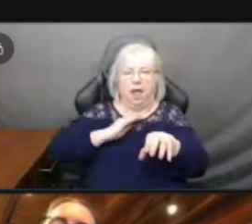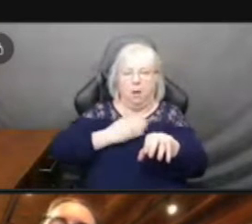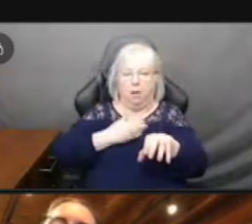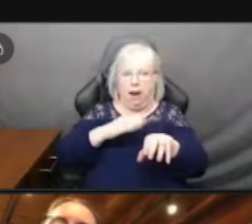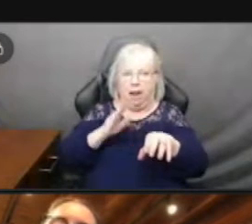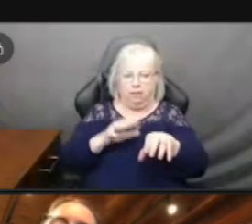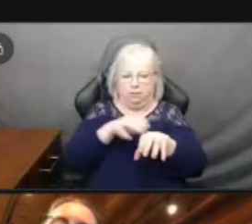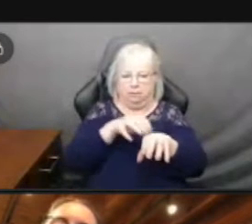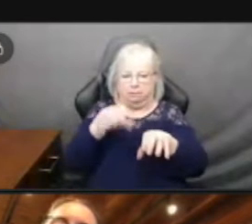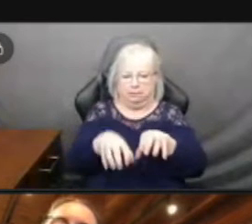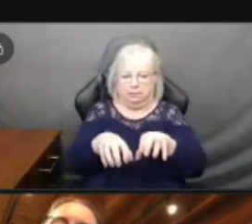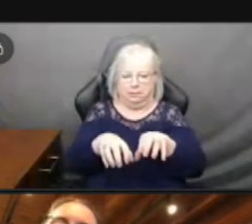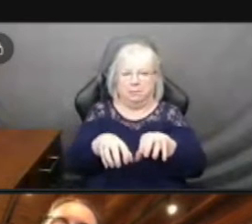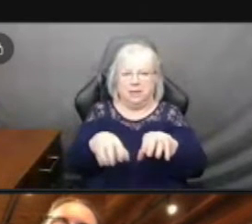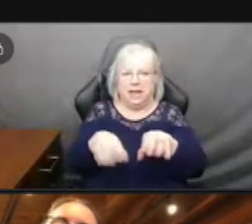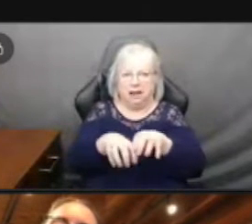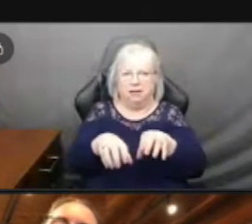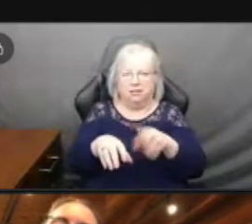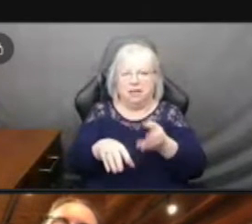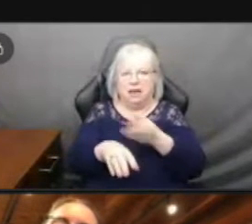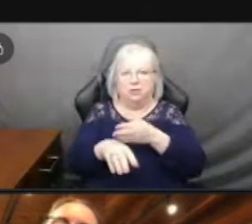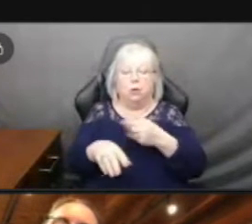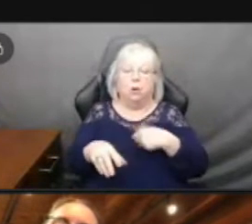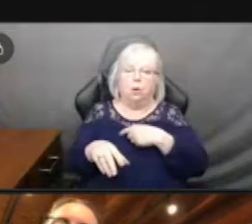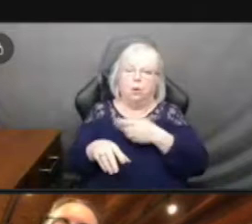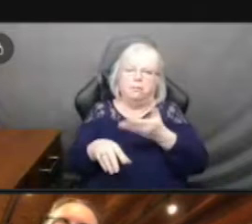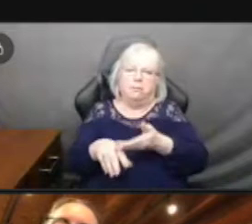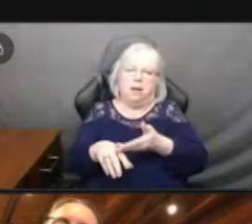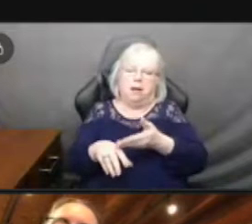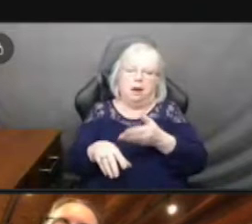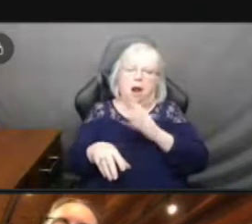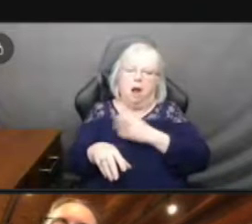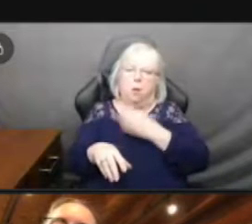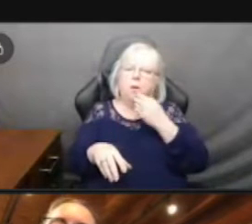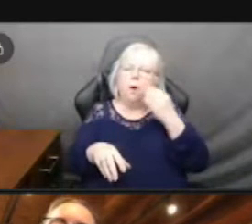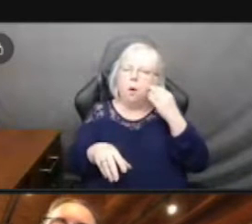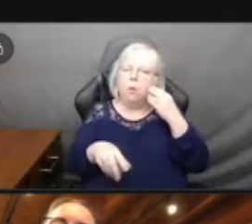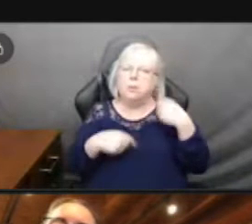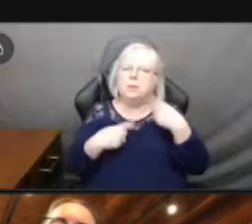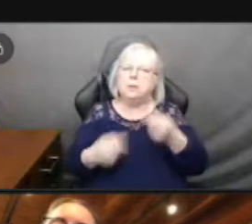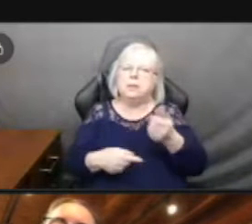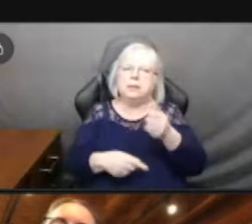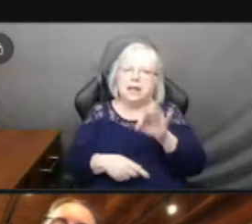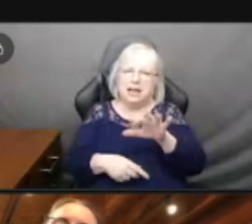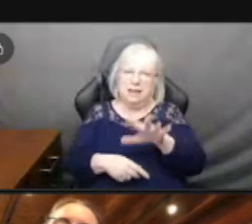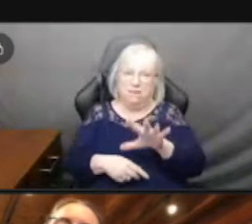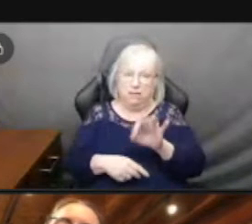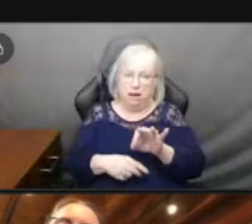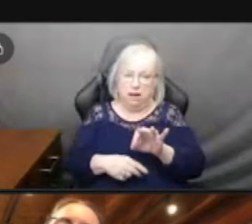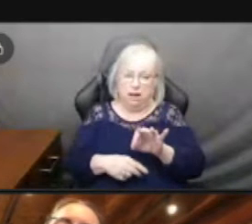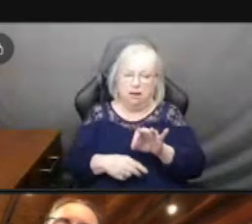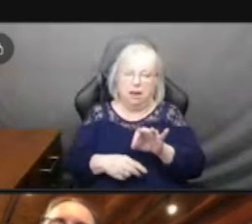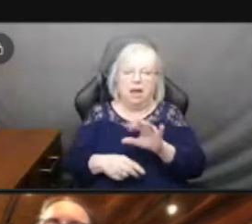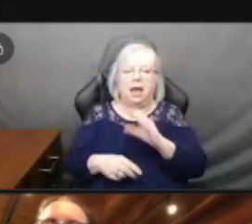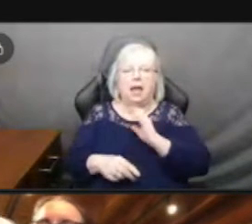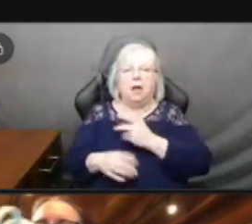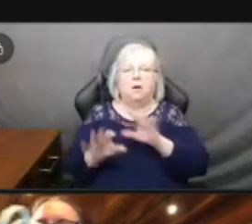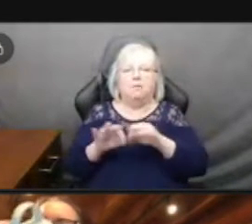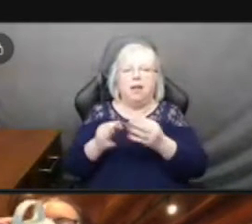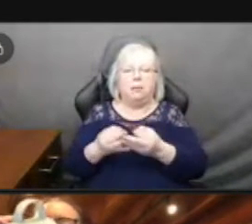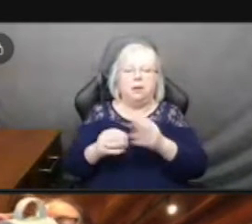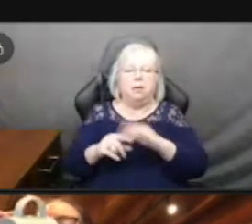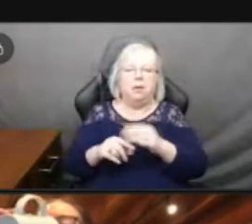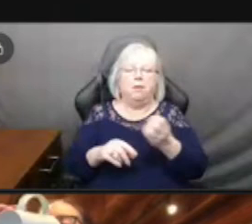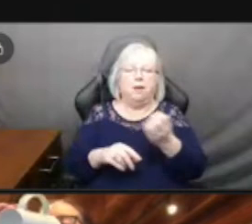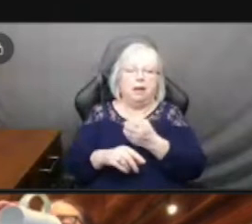operation. We have been there. It's been our homestead since 1959. And our family has been on the east side